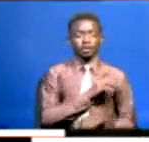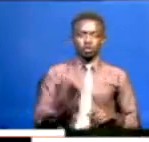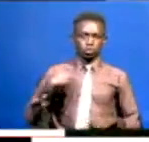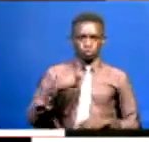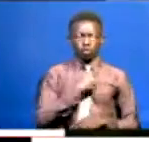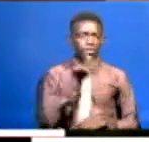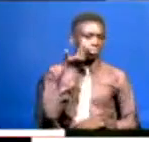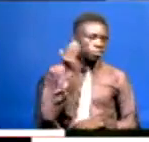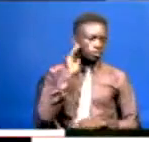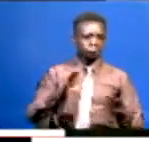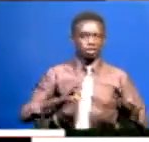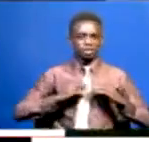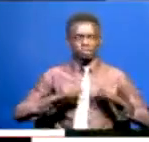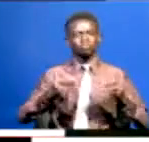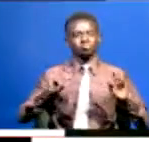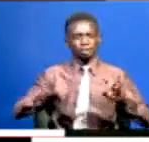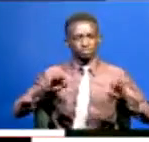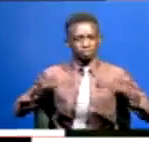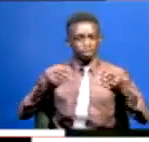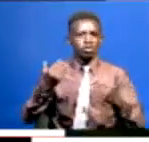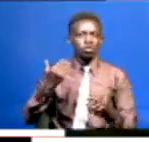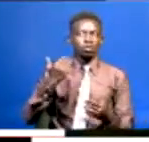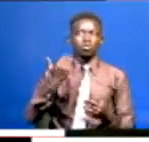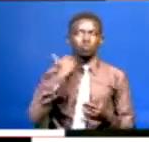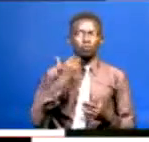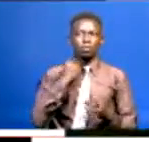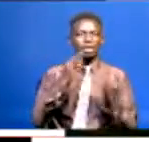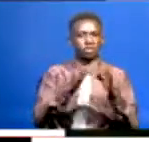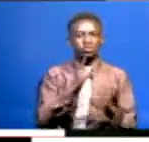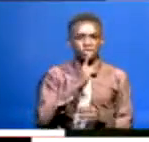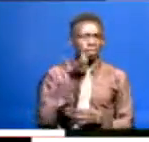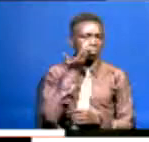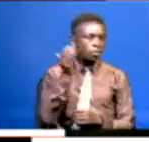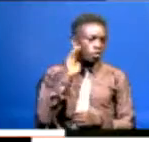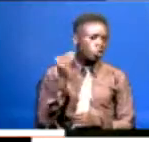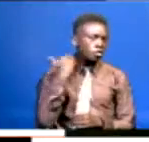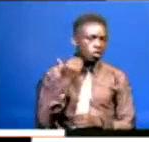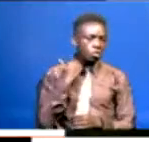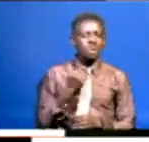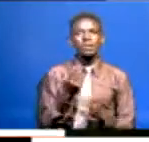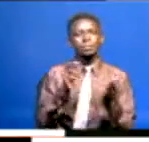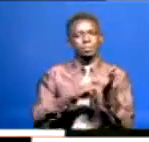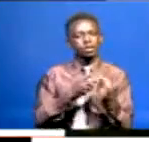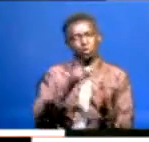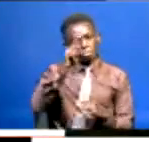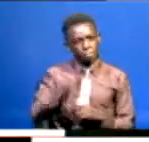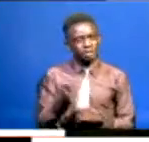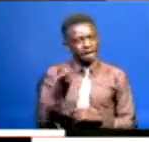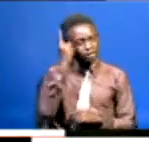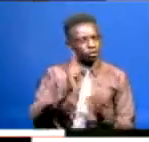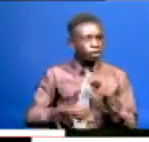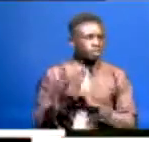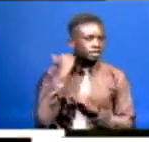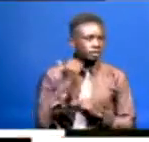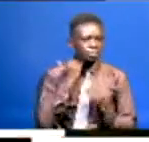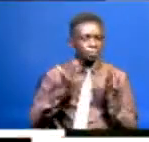mkora. When you mention and say Pogots are bandits, you are a liar. You just understand that a bandit is